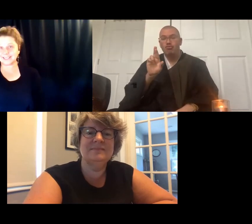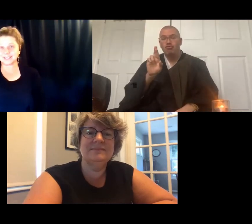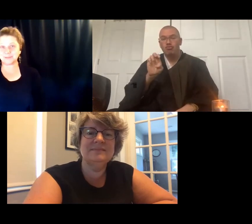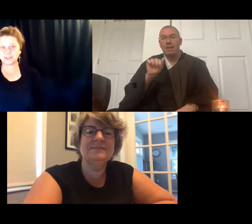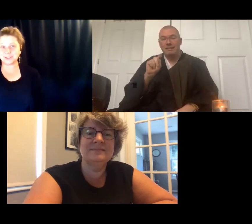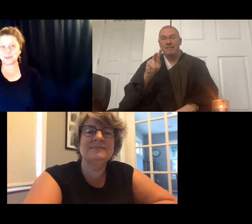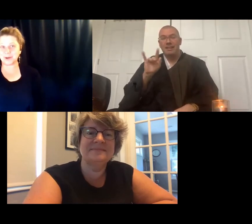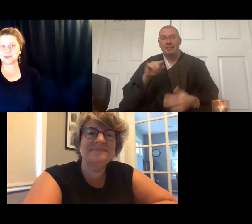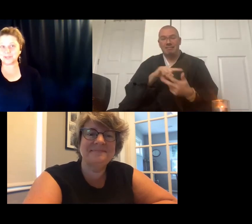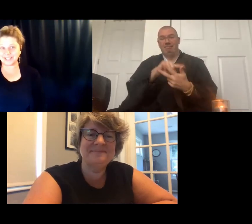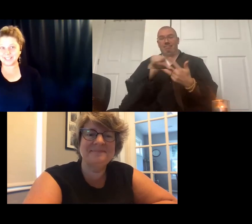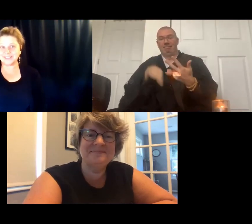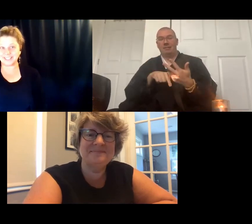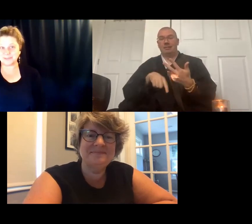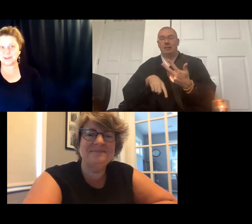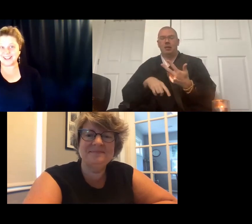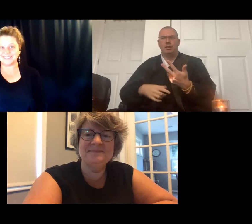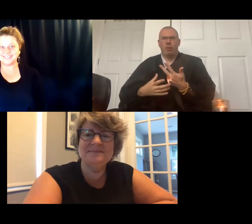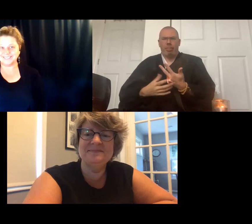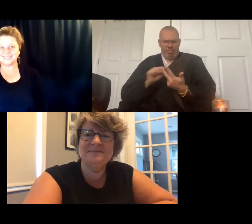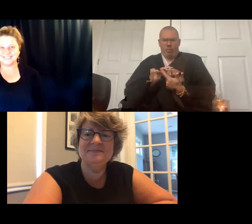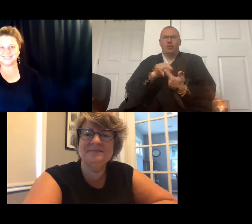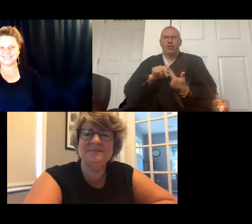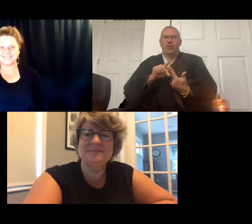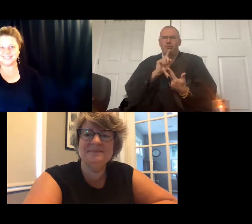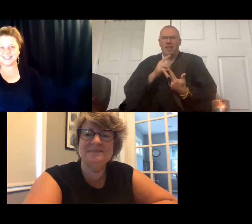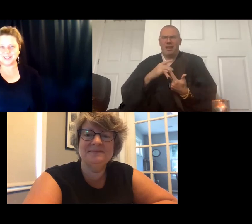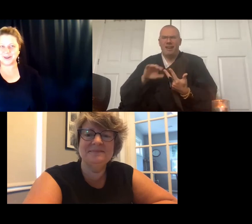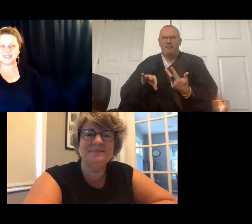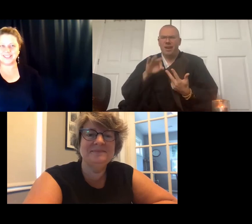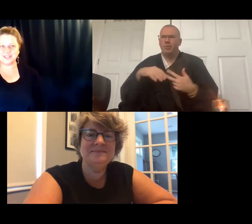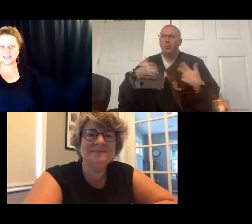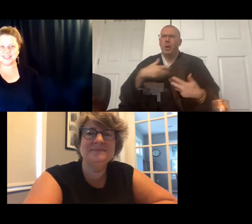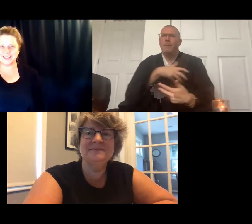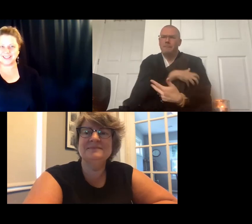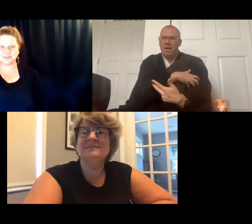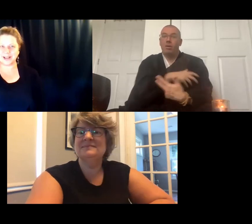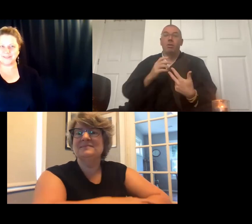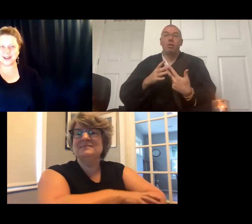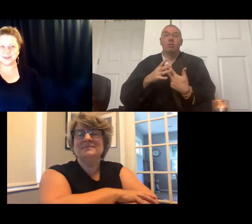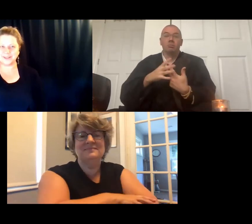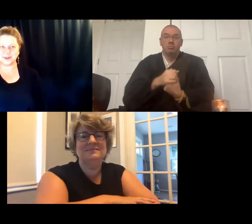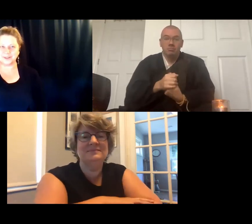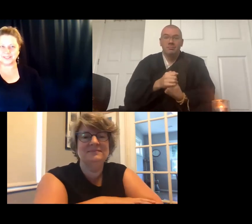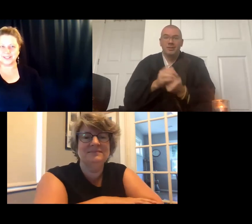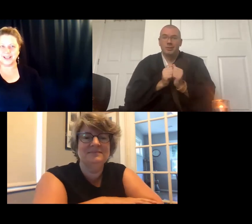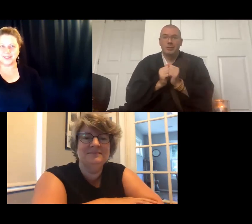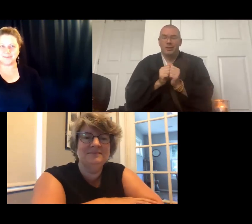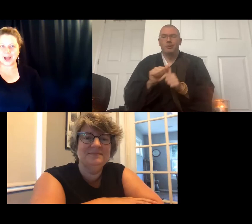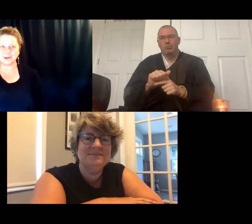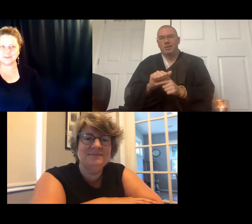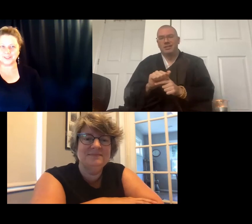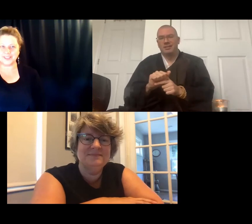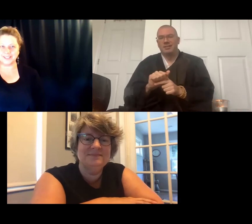And I did some research about creativity as well. So these three things, what I found out,